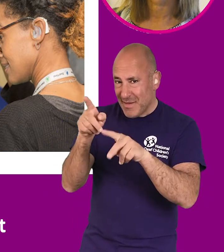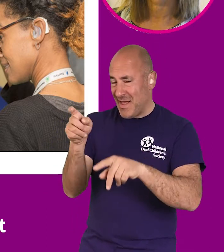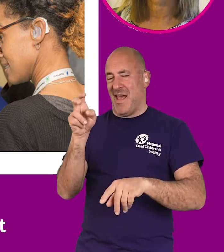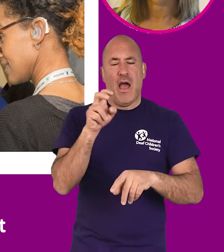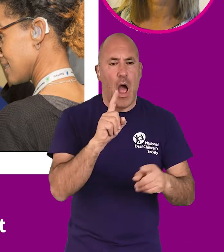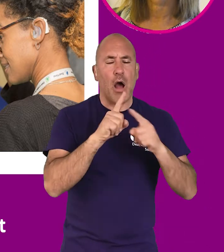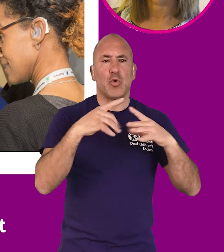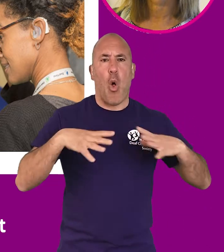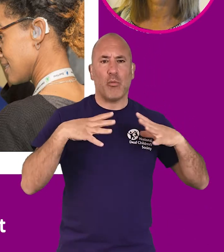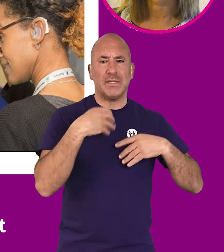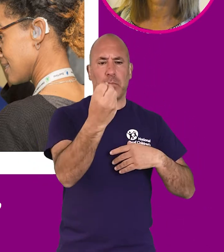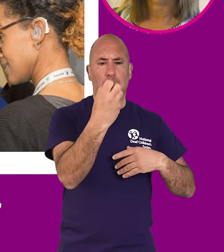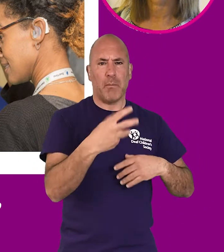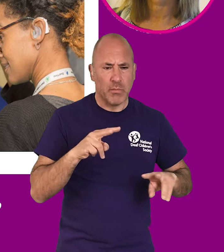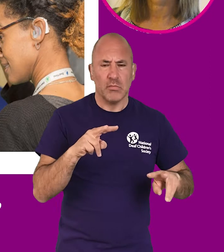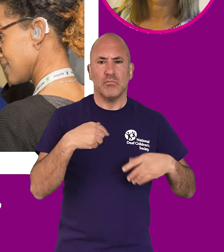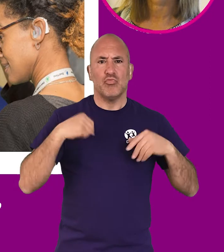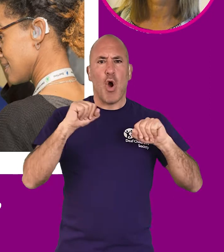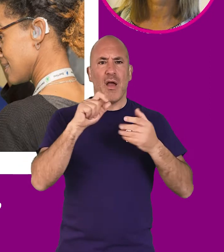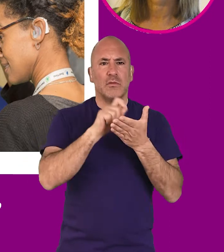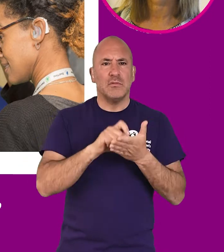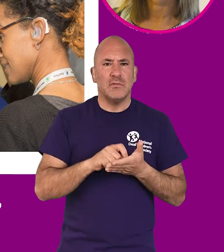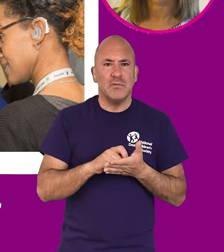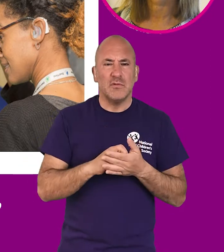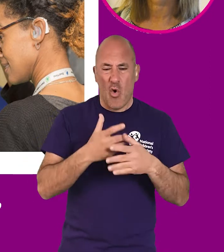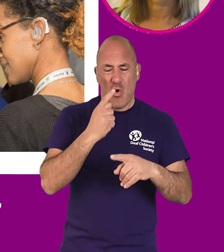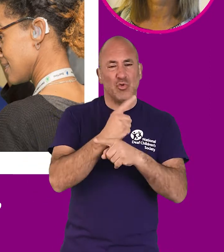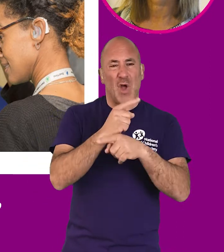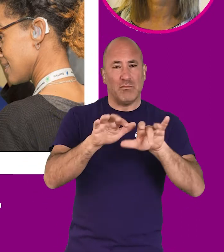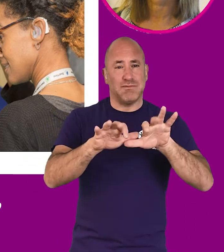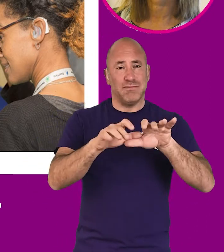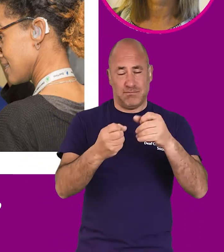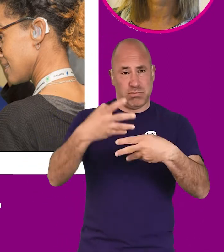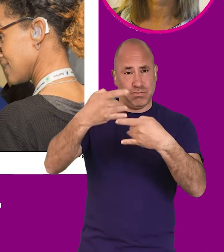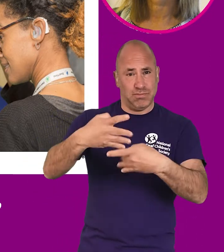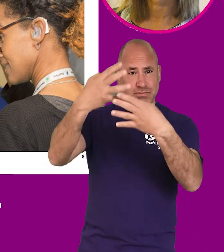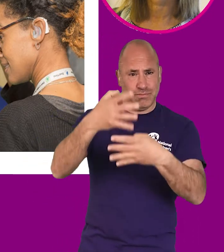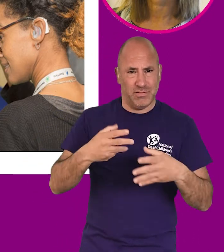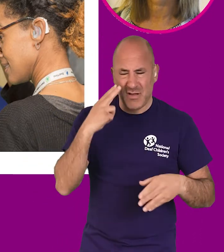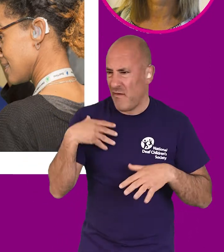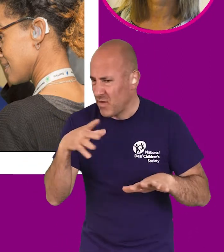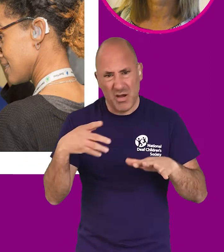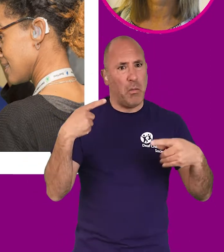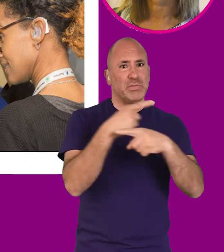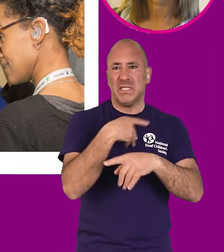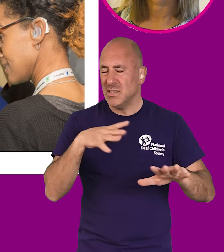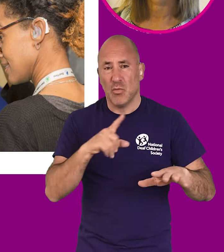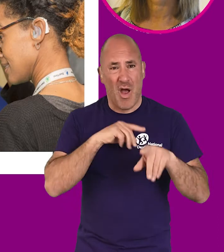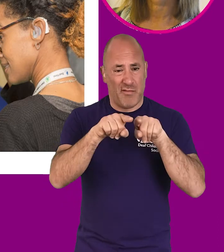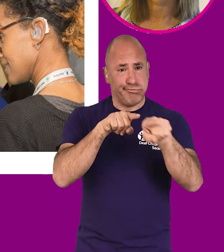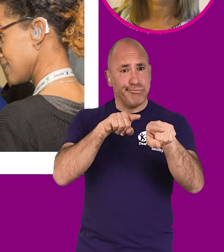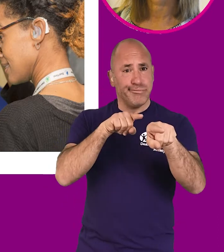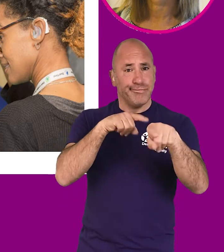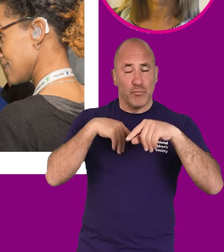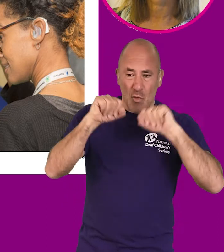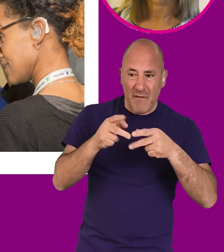interpreter interpret that, all the answers have already gone up, the chat box is all full of text, and the deaf person is missed out just